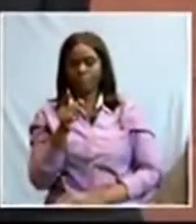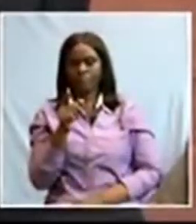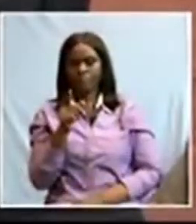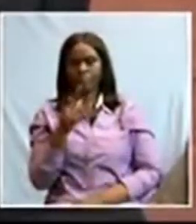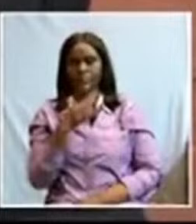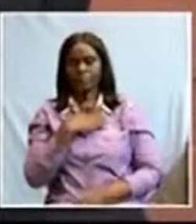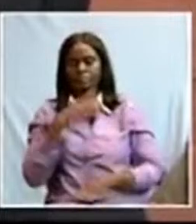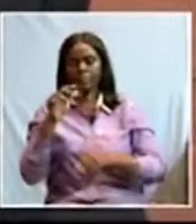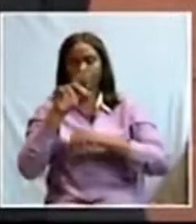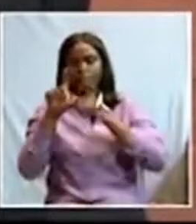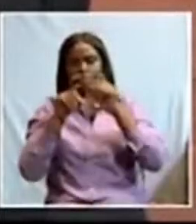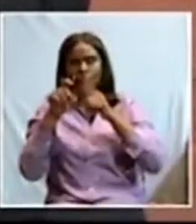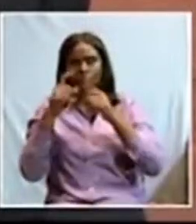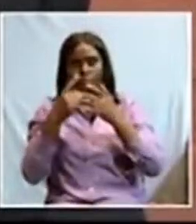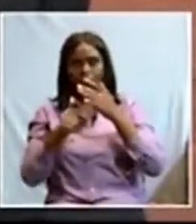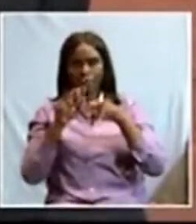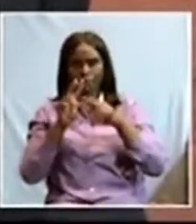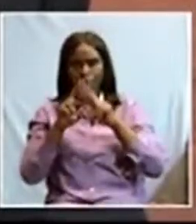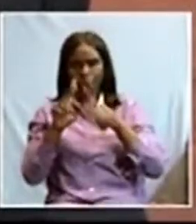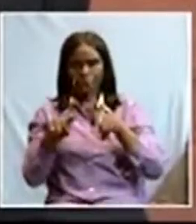My question is, Chairperson,